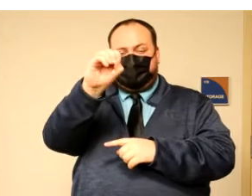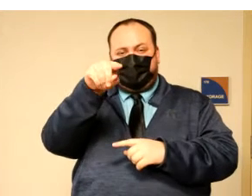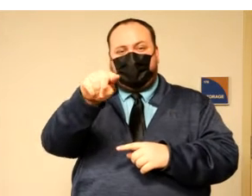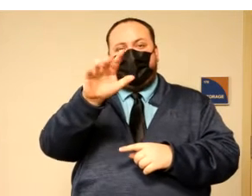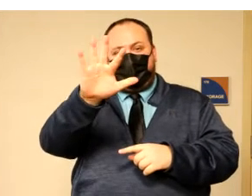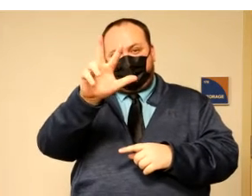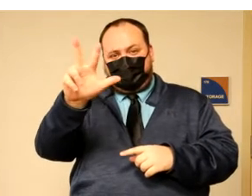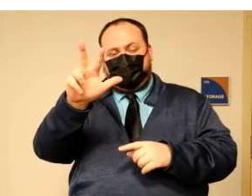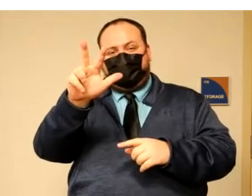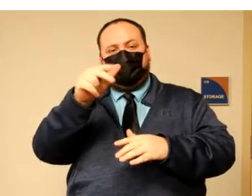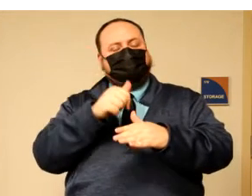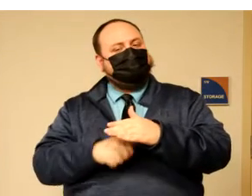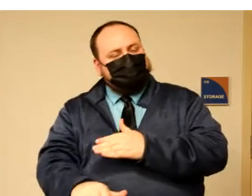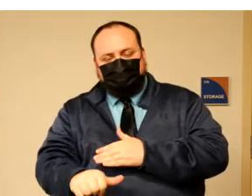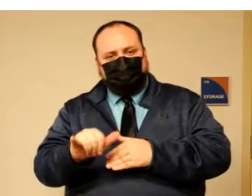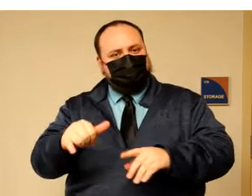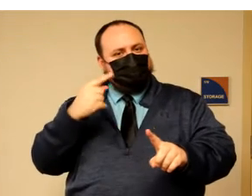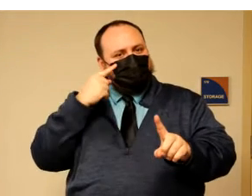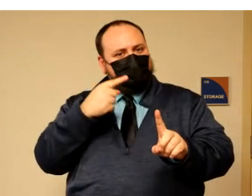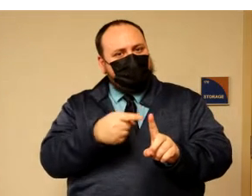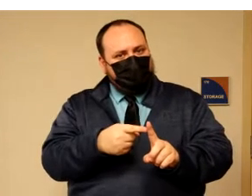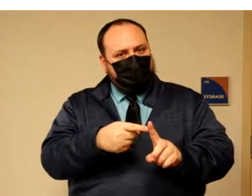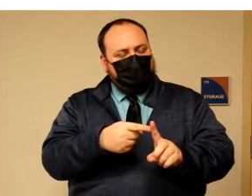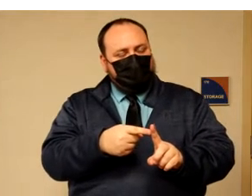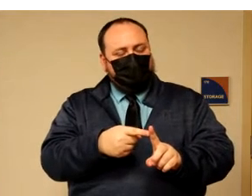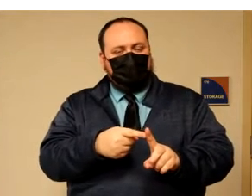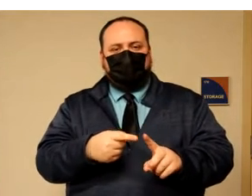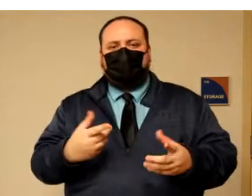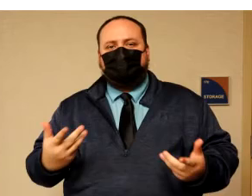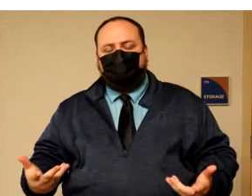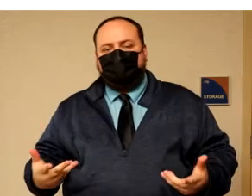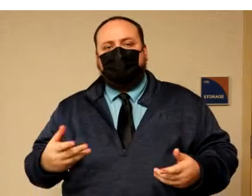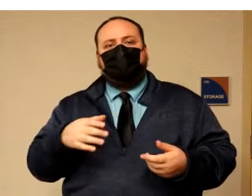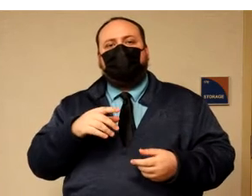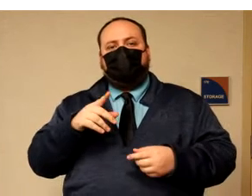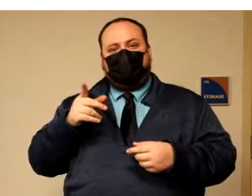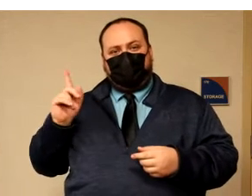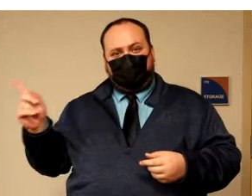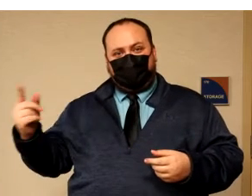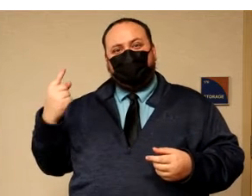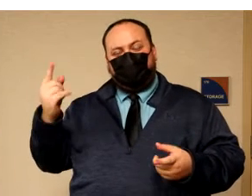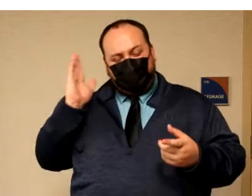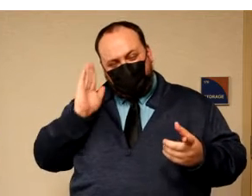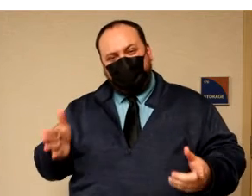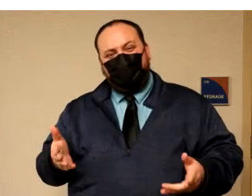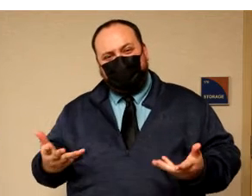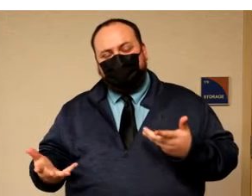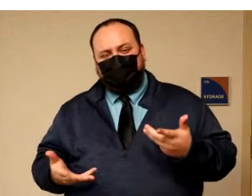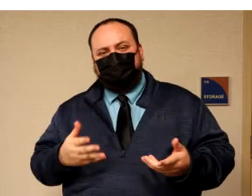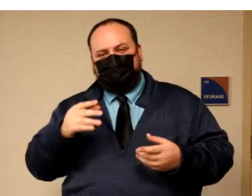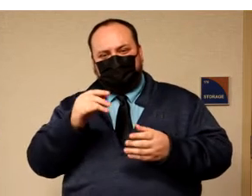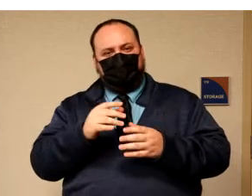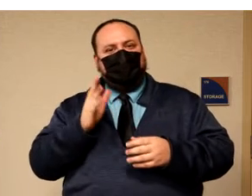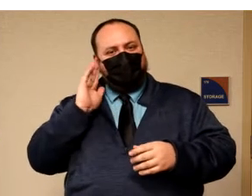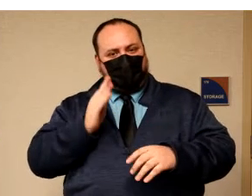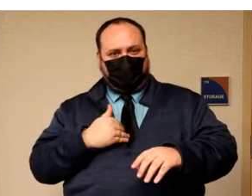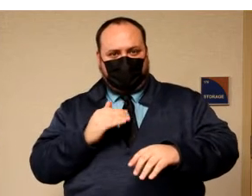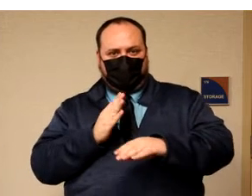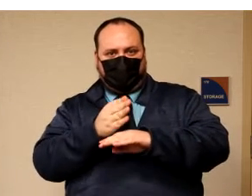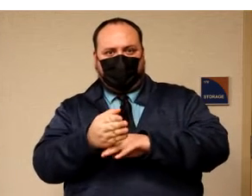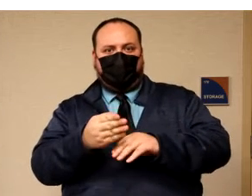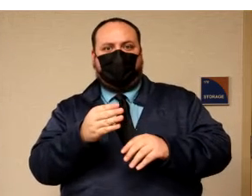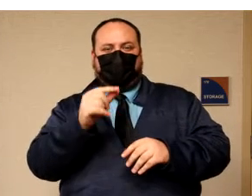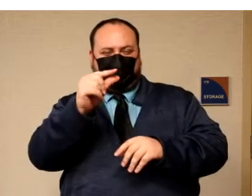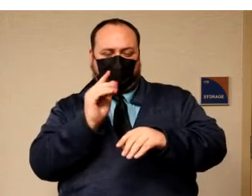under the goal population for deviation, and this one would just cross into being a majority